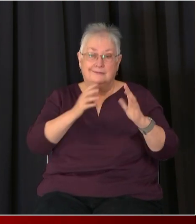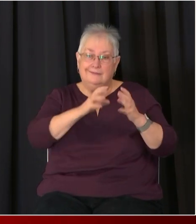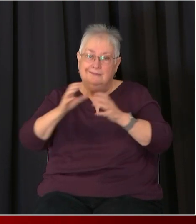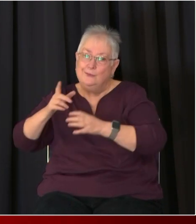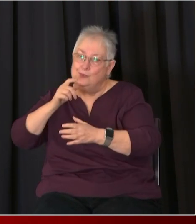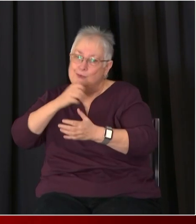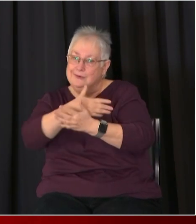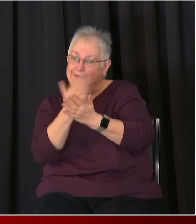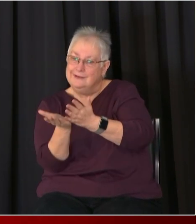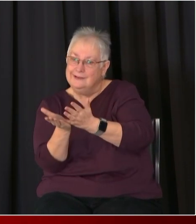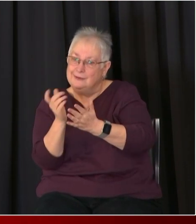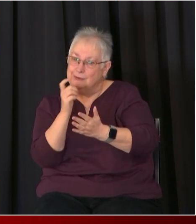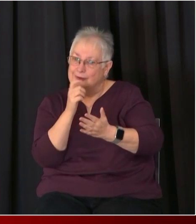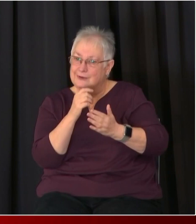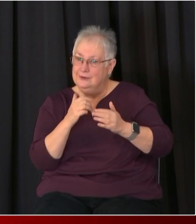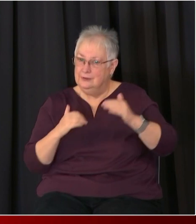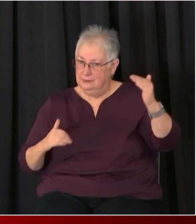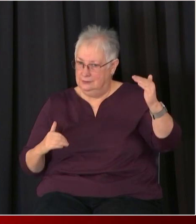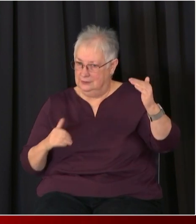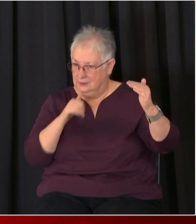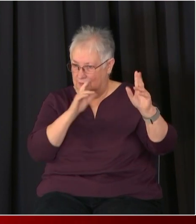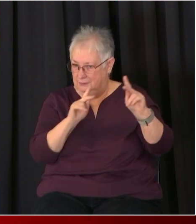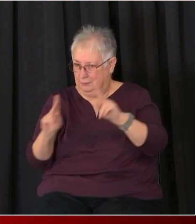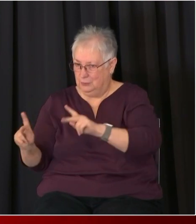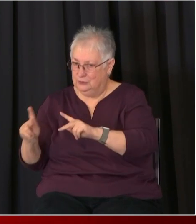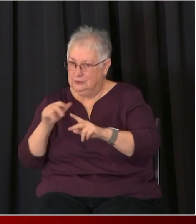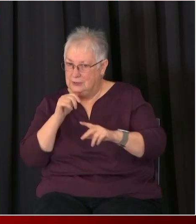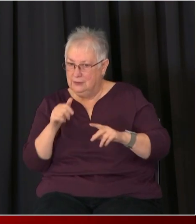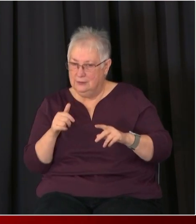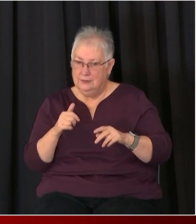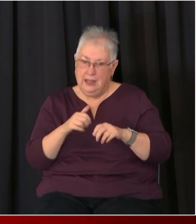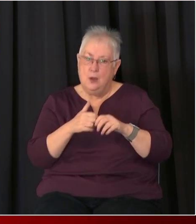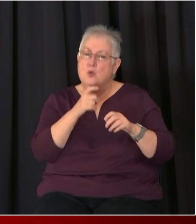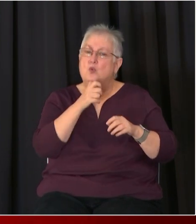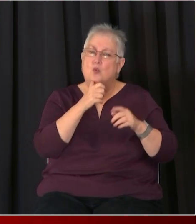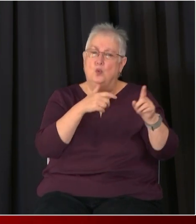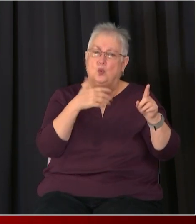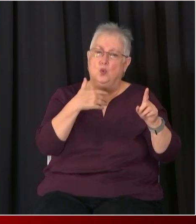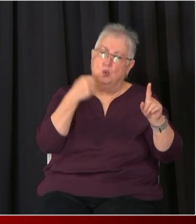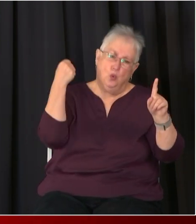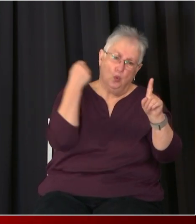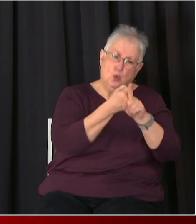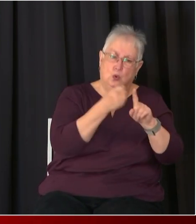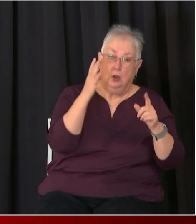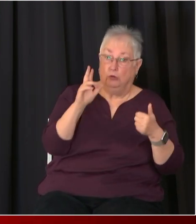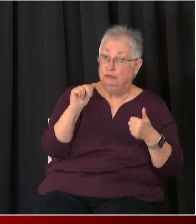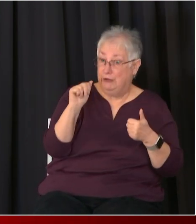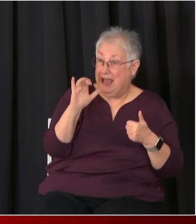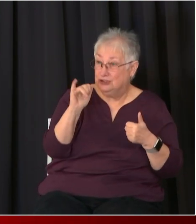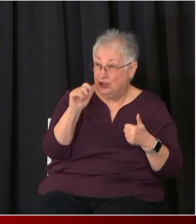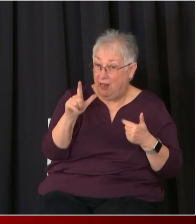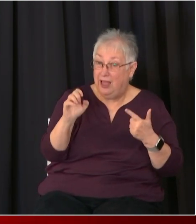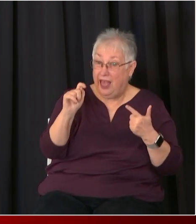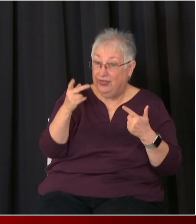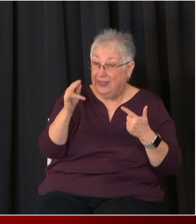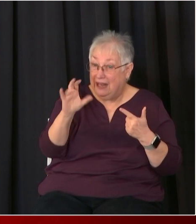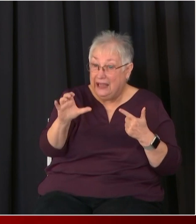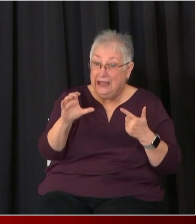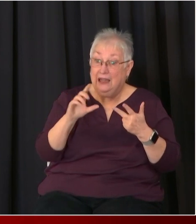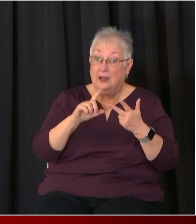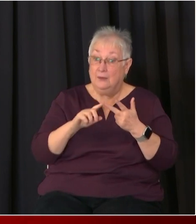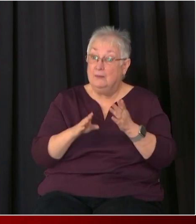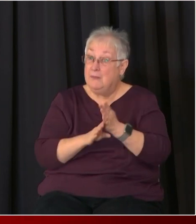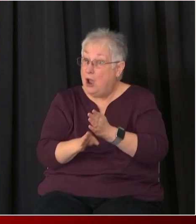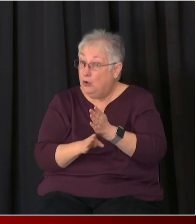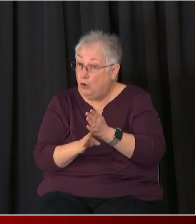disproportionately impacted by COVID-19, racial and ethnic minority groups in particular in the district, African Americans